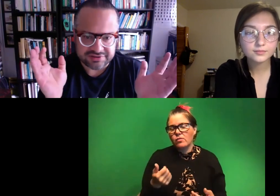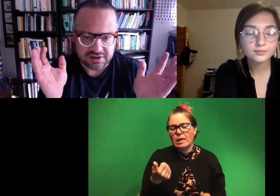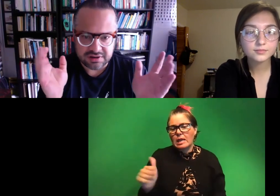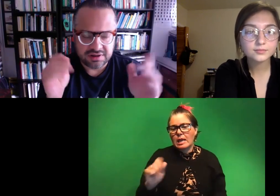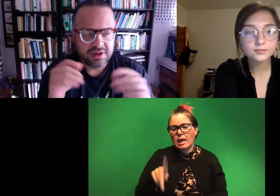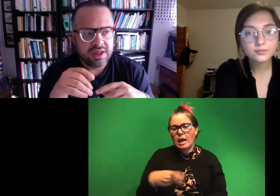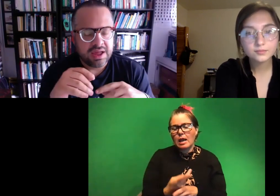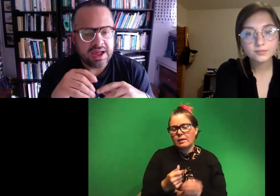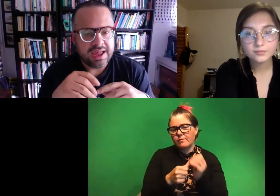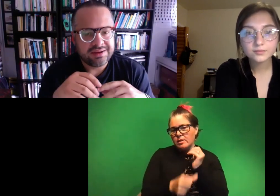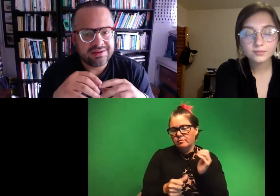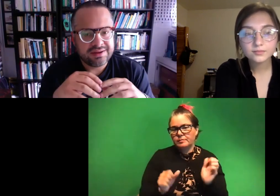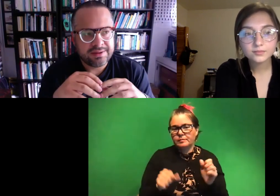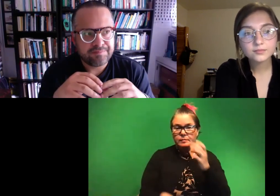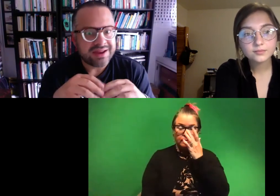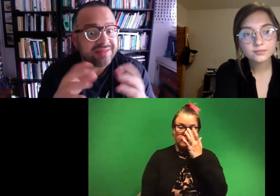of dung.